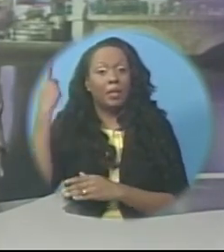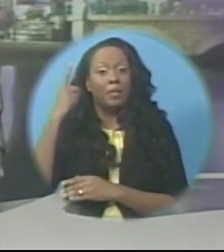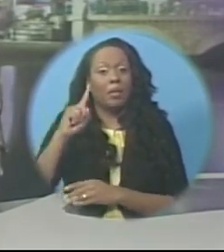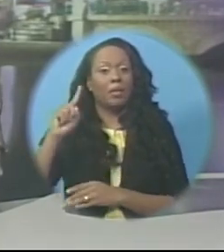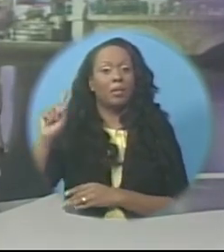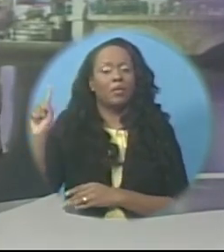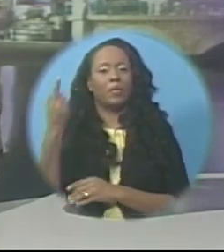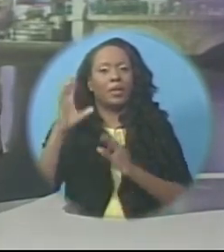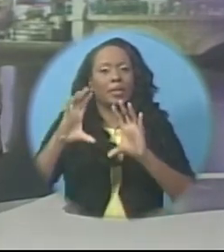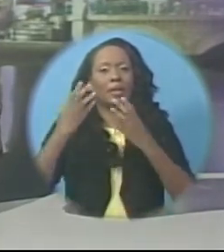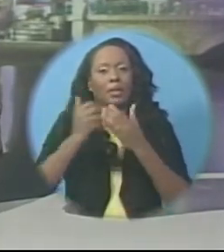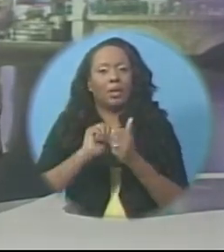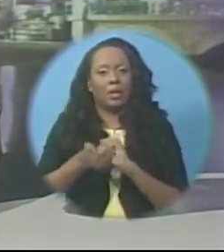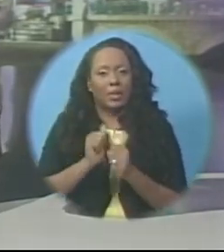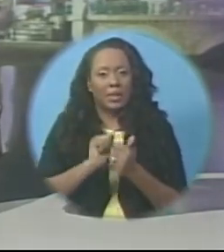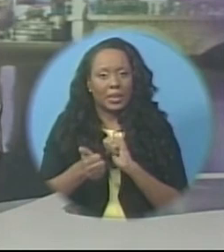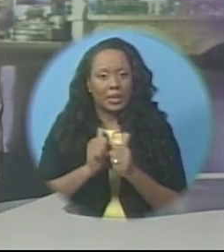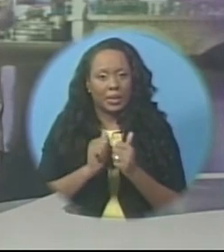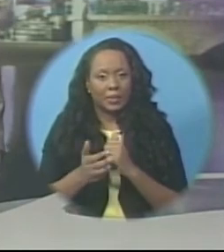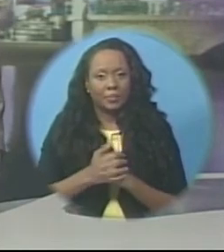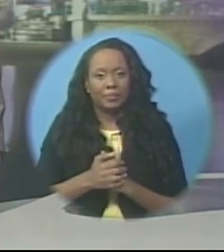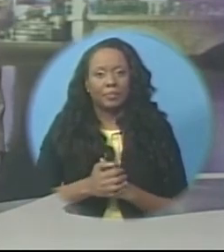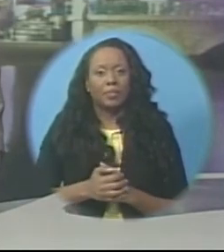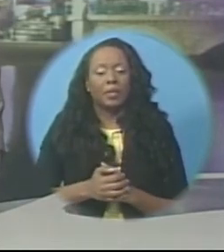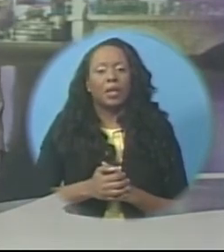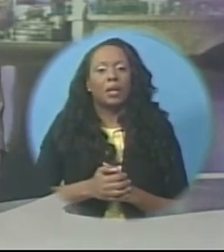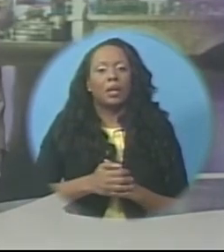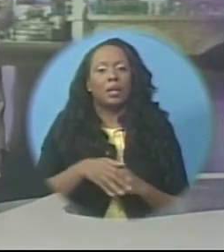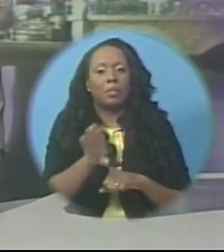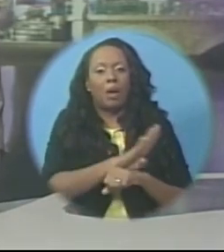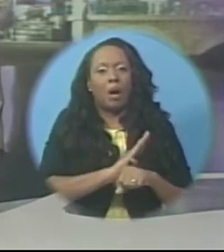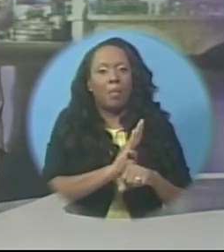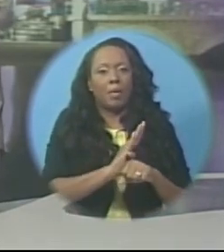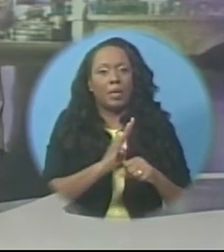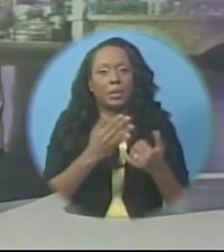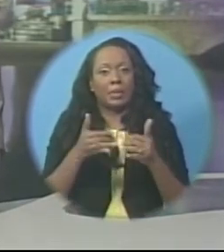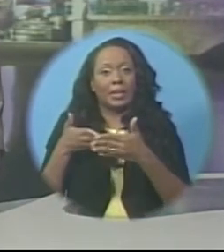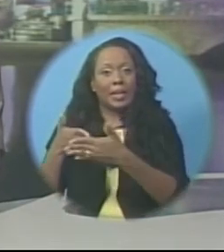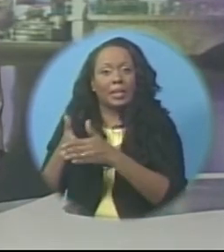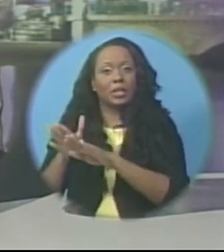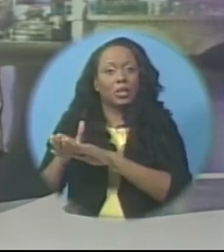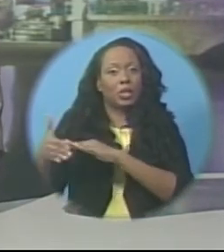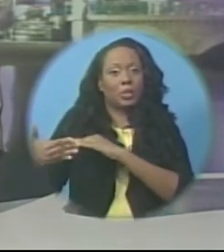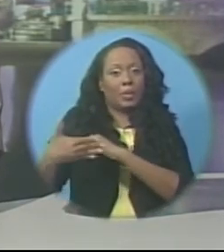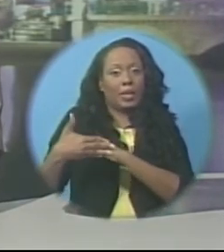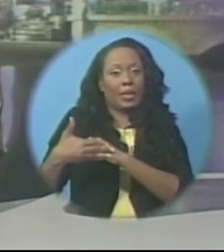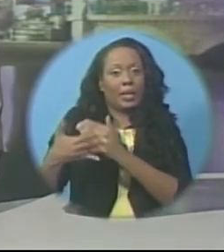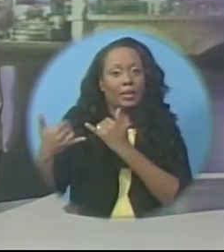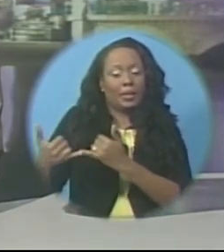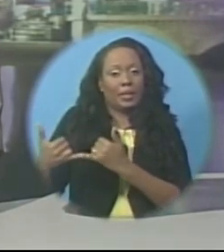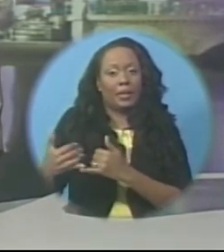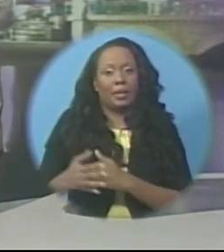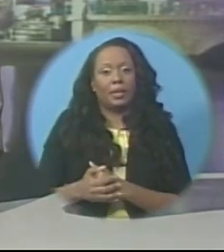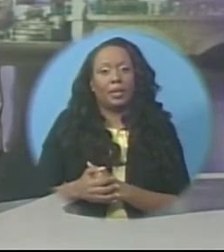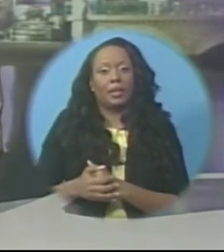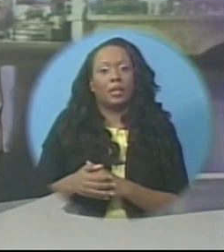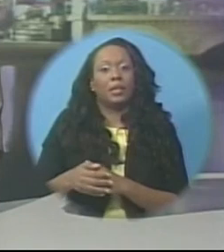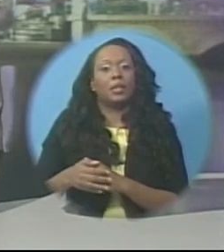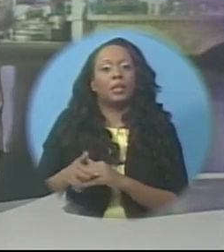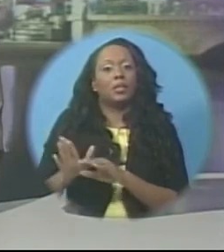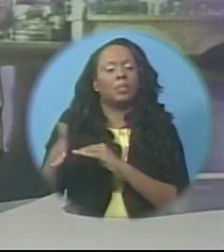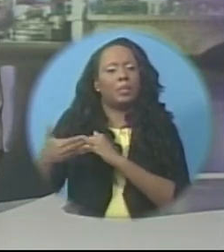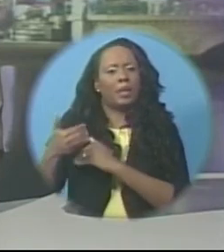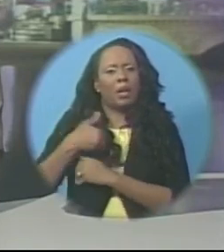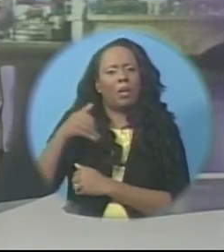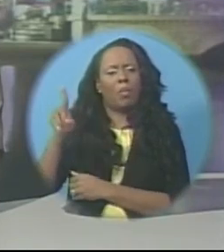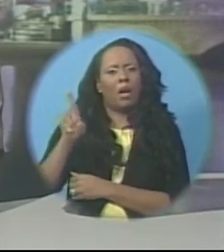competition after they drew their third round match with Jamaica Scorpions today at Sabina Park. With a first innings deficit of 49, Jamaica